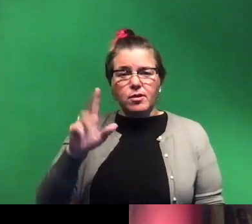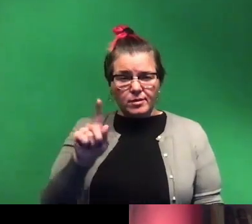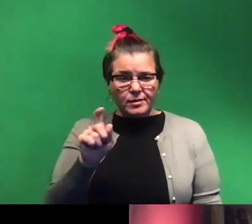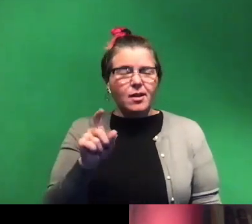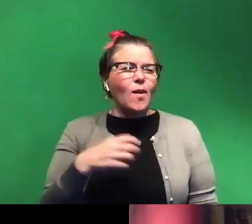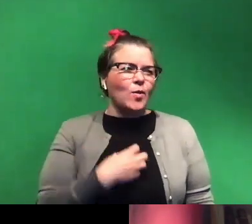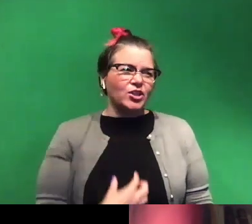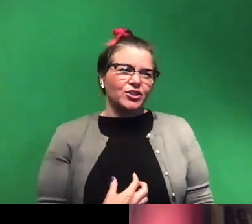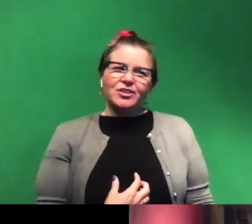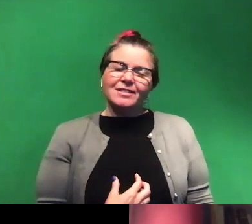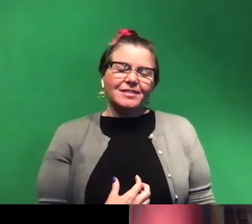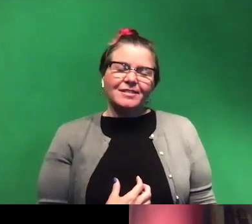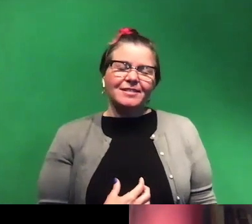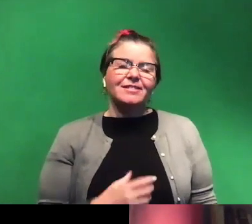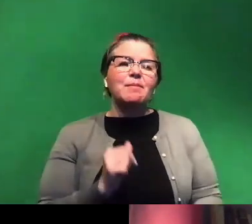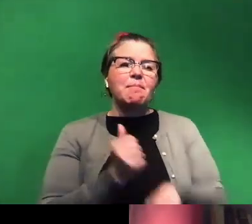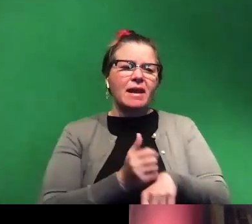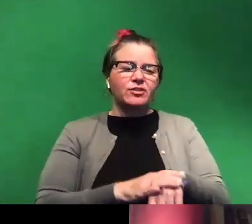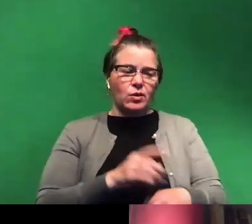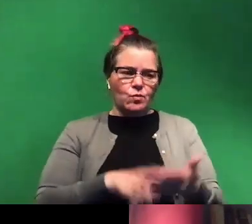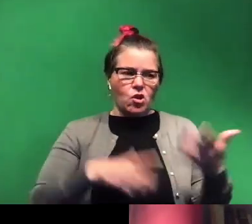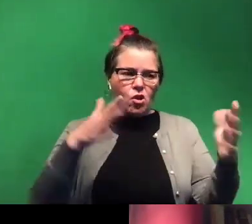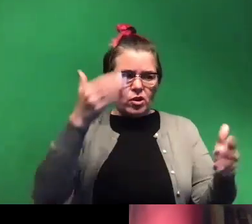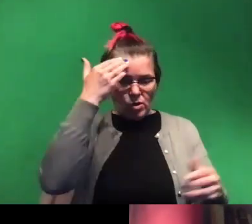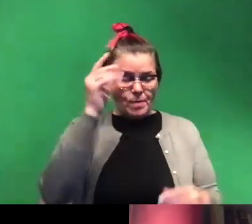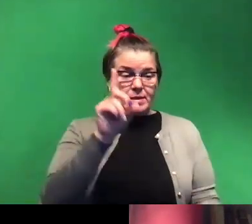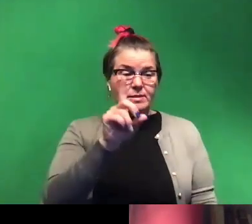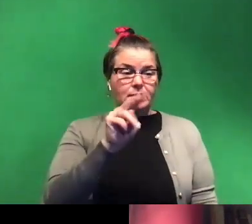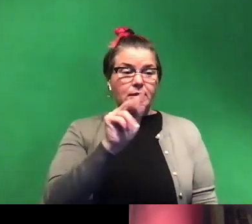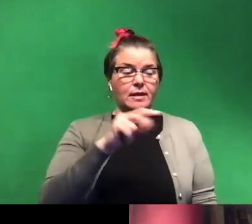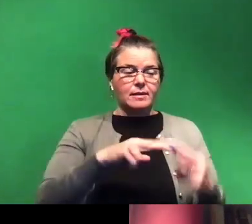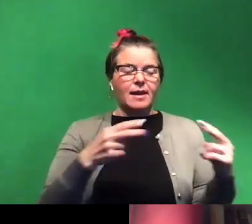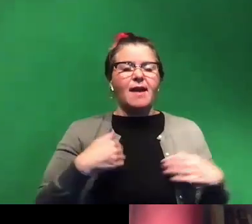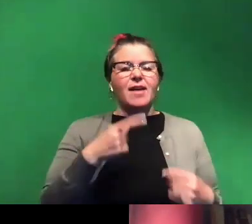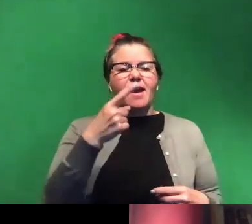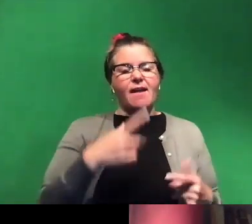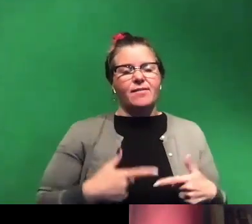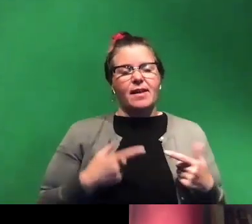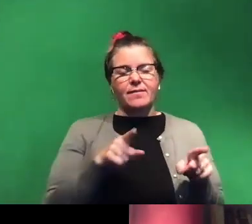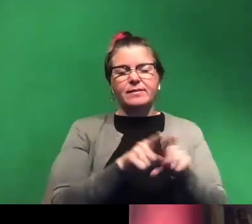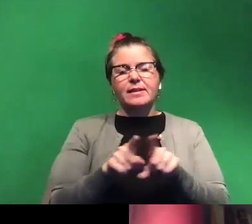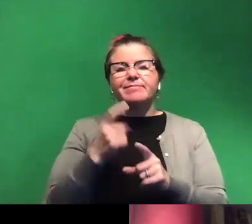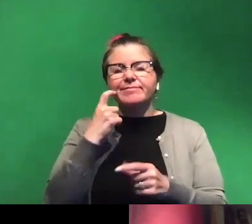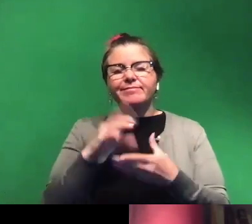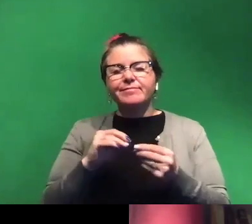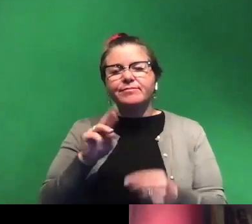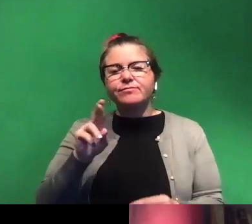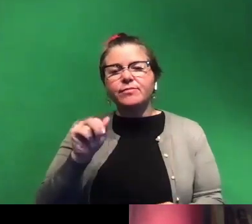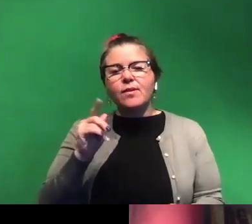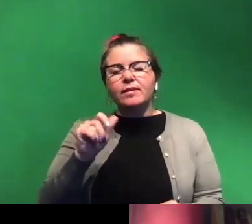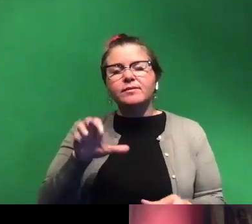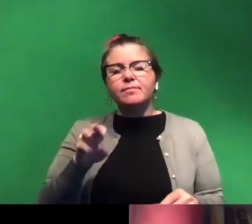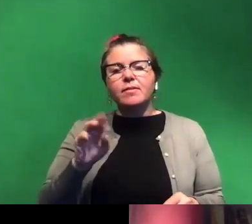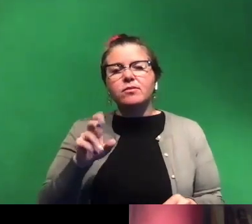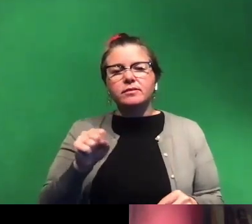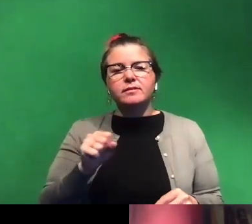really do. So based upon what we know about DNA right now, it has a half-life, just like those radioactive minerals I was talking about before. It has a